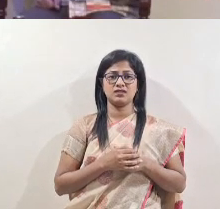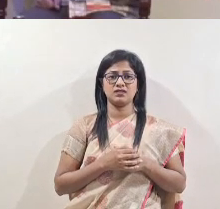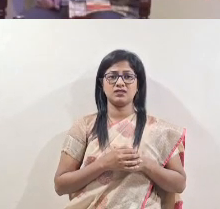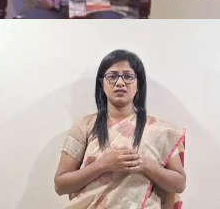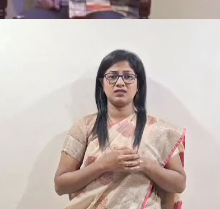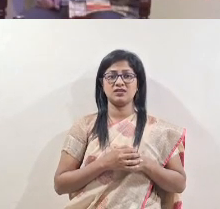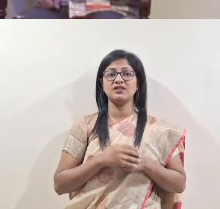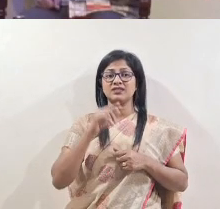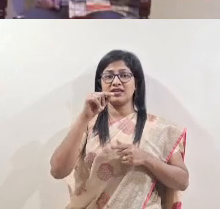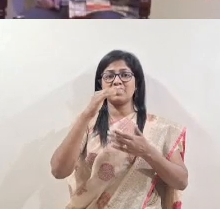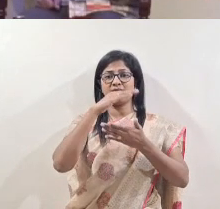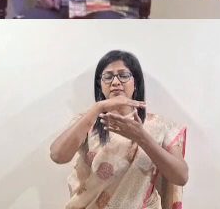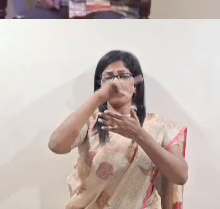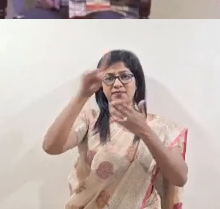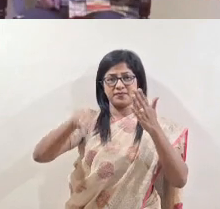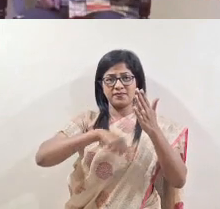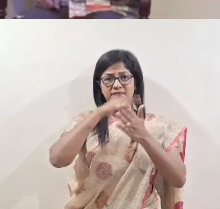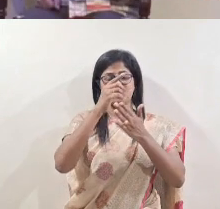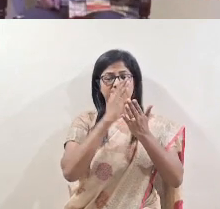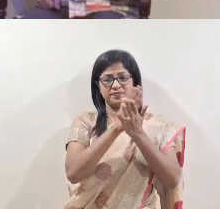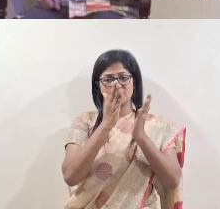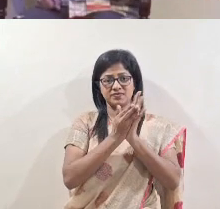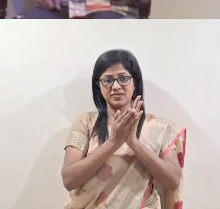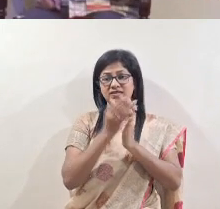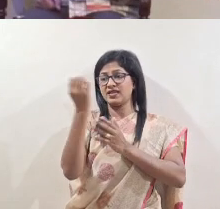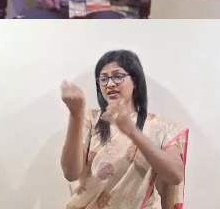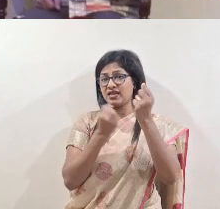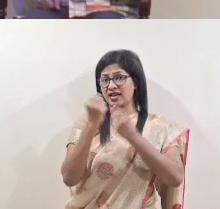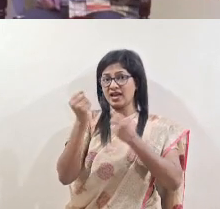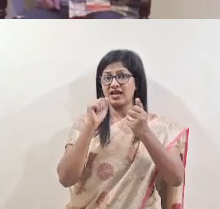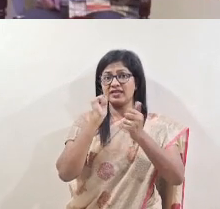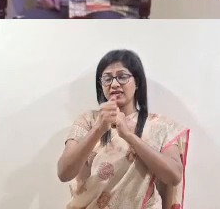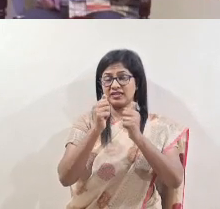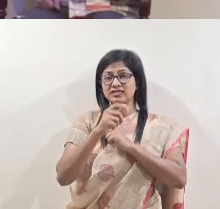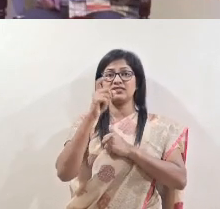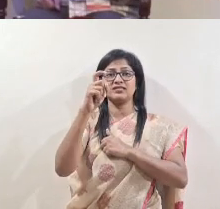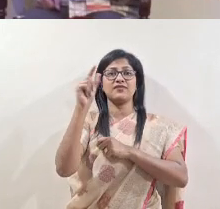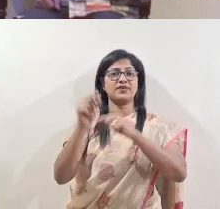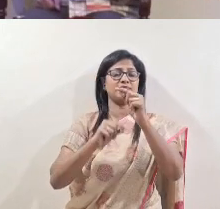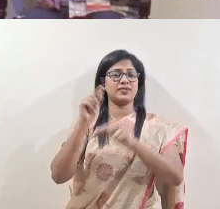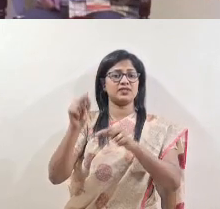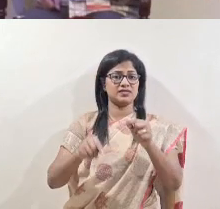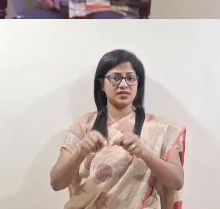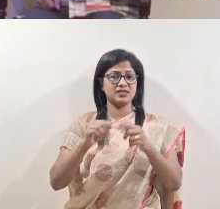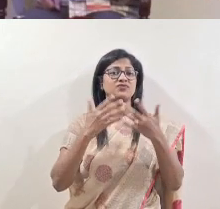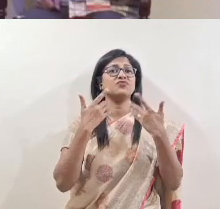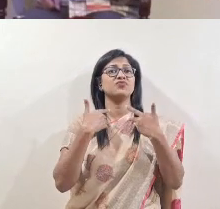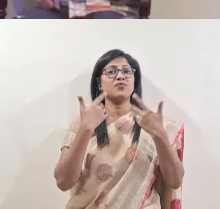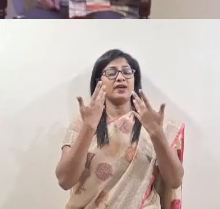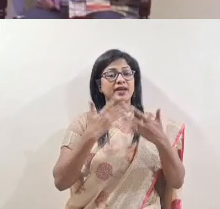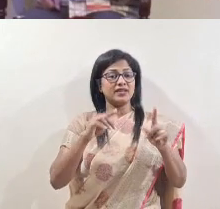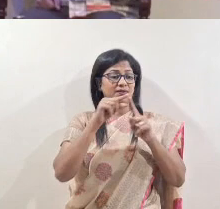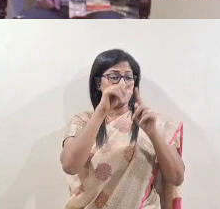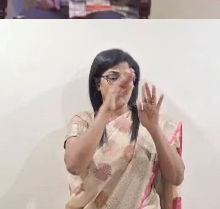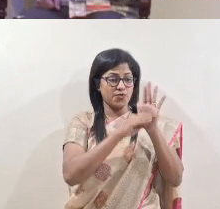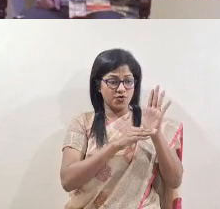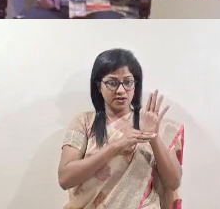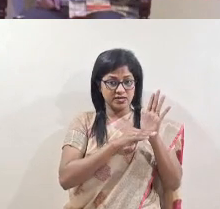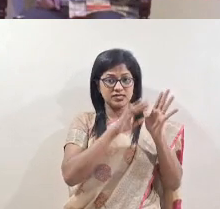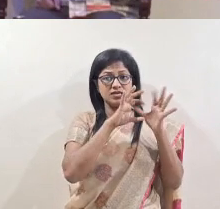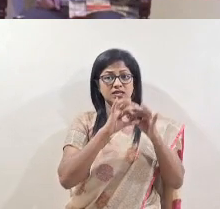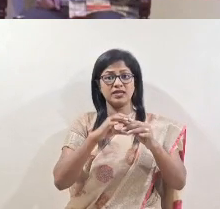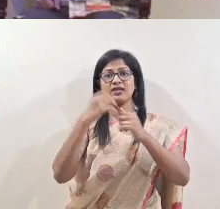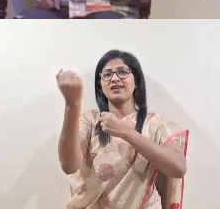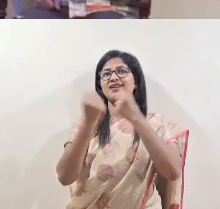So in that pie chart, the cars are contributing only 7% to the crashes. And whenever we design any policy, we take into consideration cars